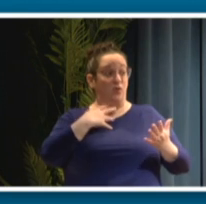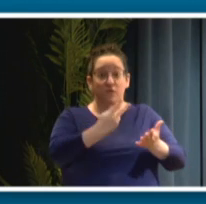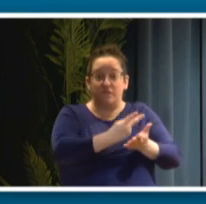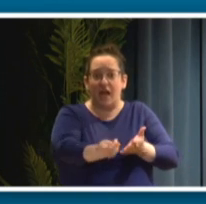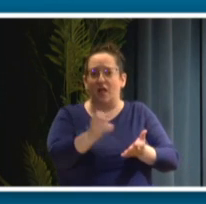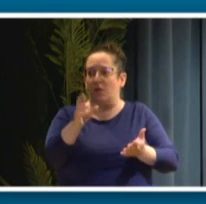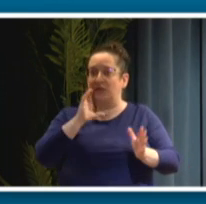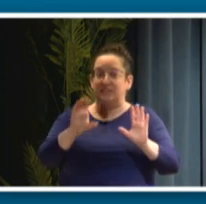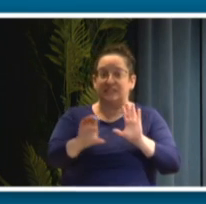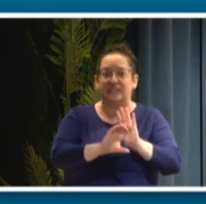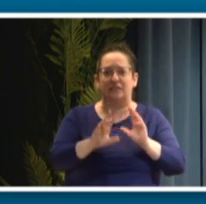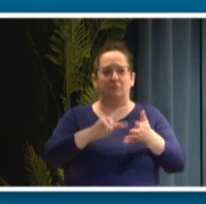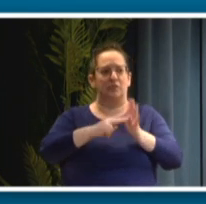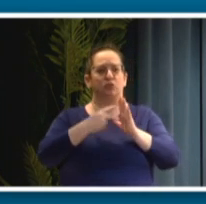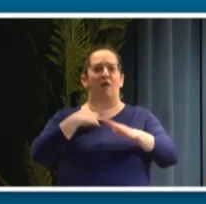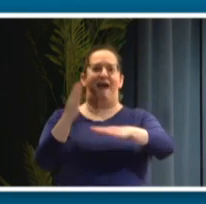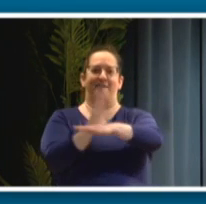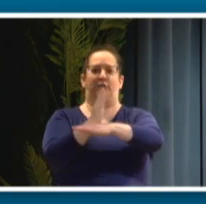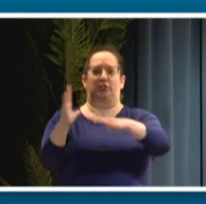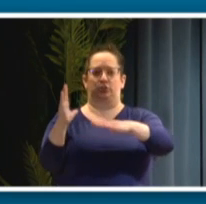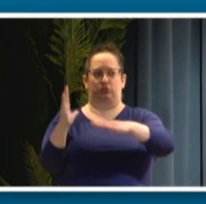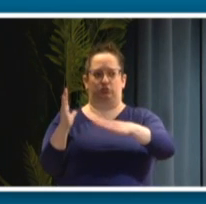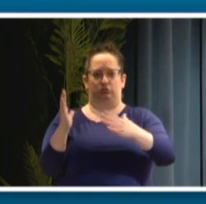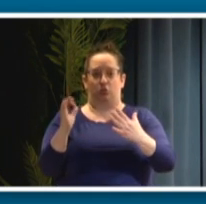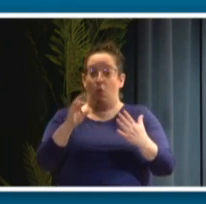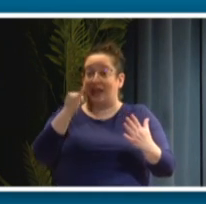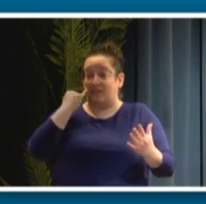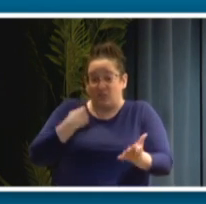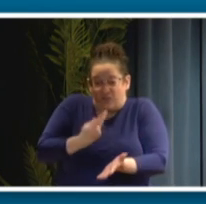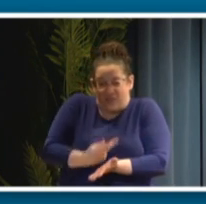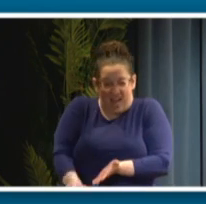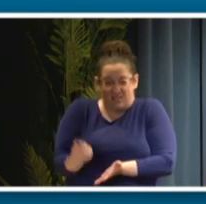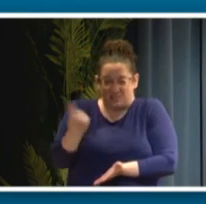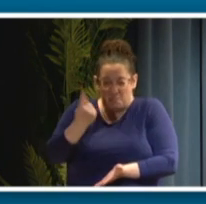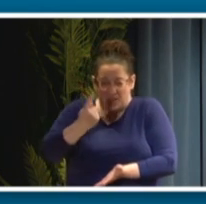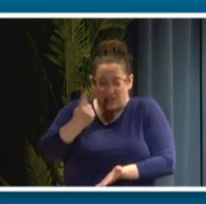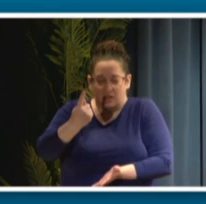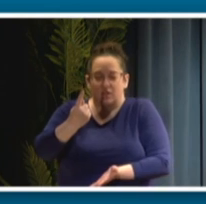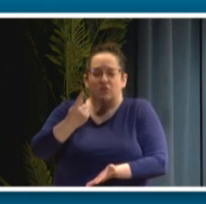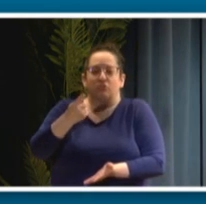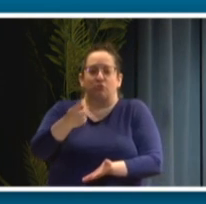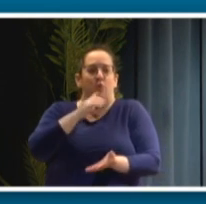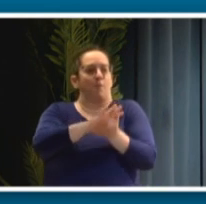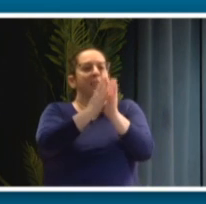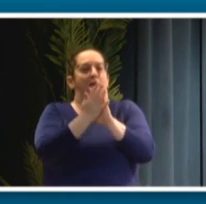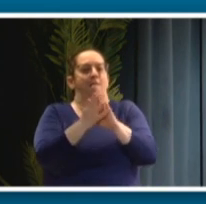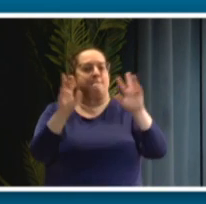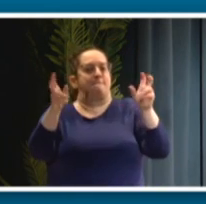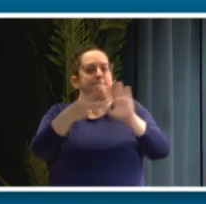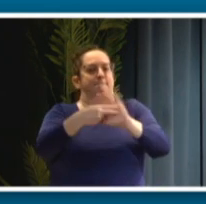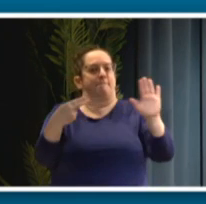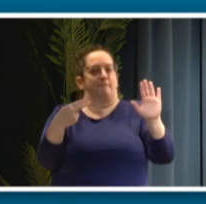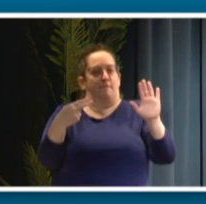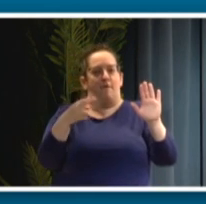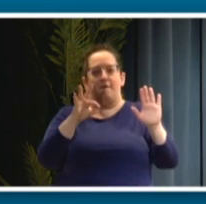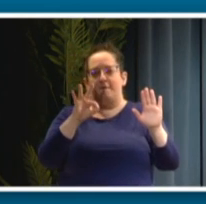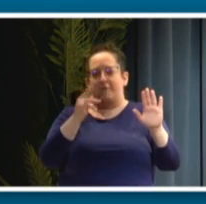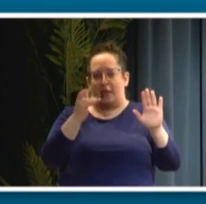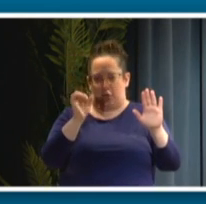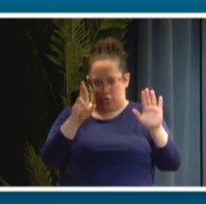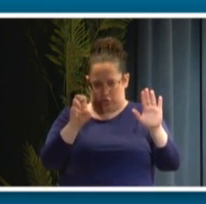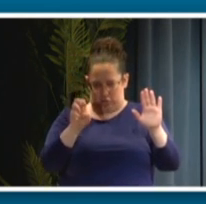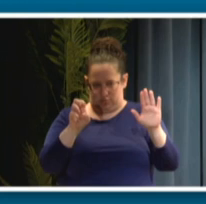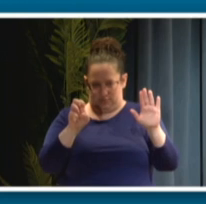get a C that you're an average person, right? Or if you fail, right, that you are a failure. Right. And that's not the case. And I think